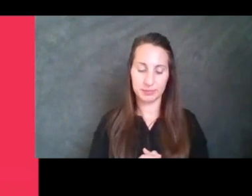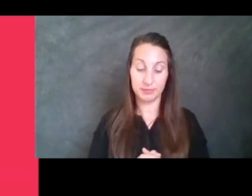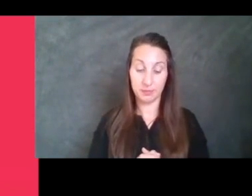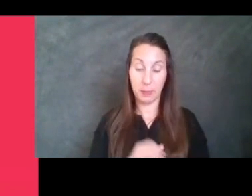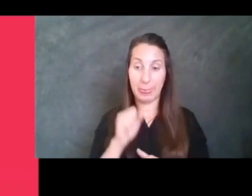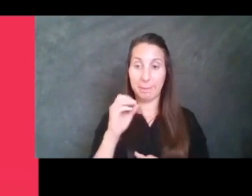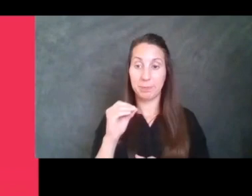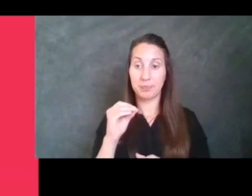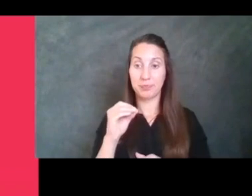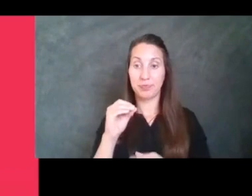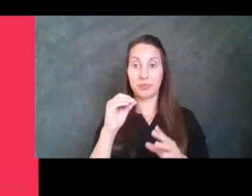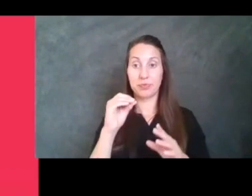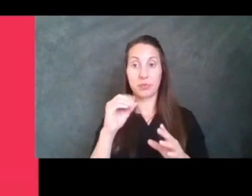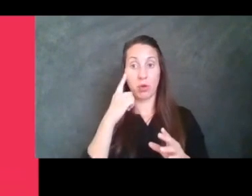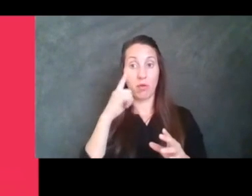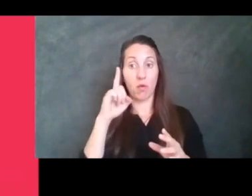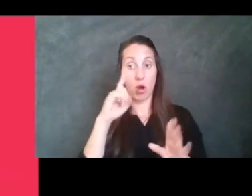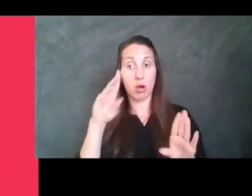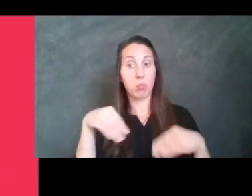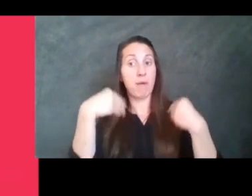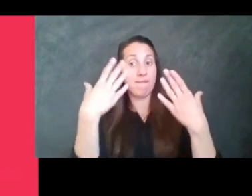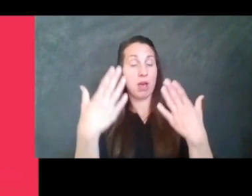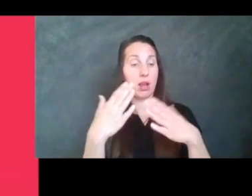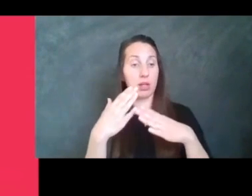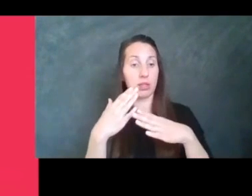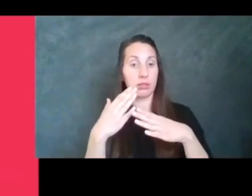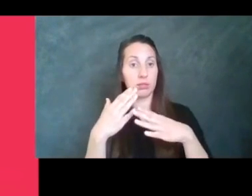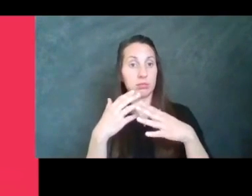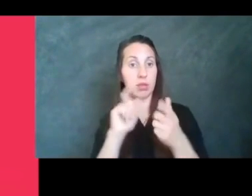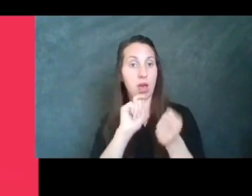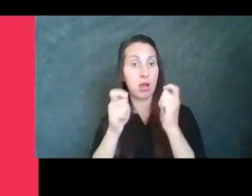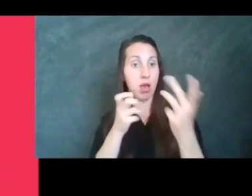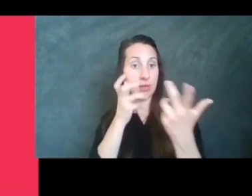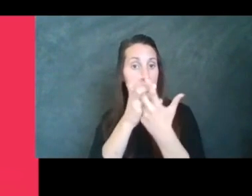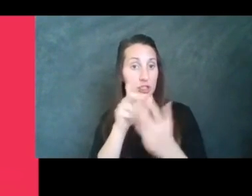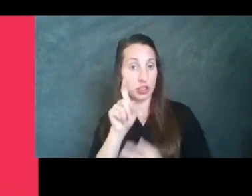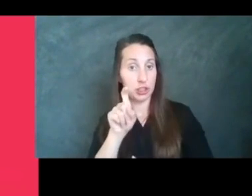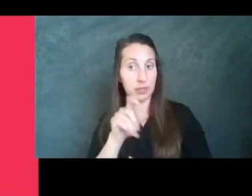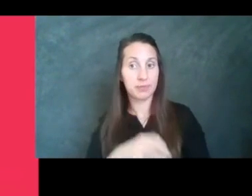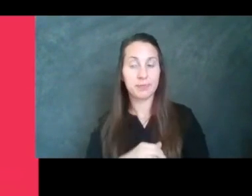So in terms of providing an accommodation,